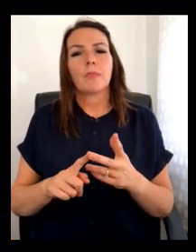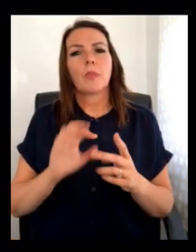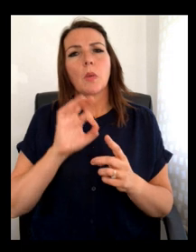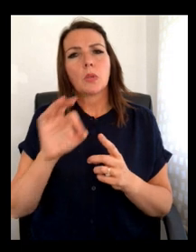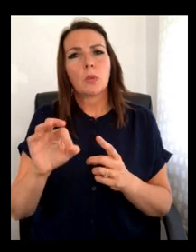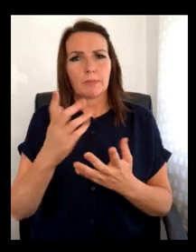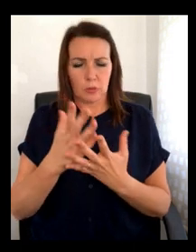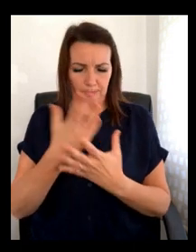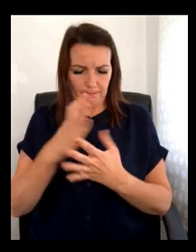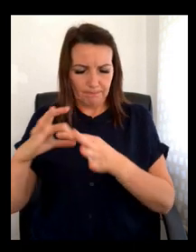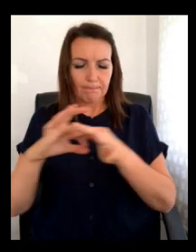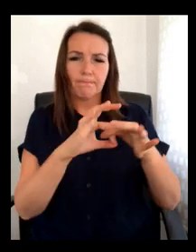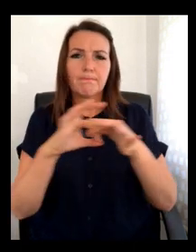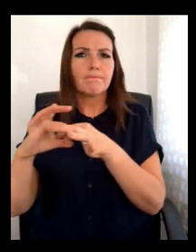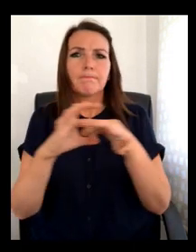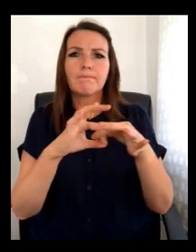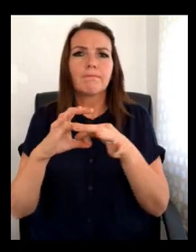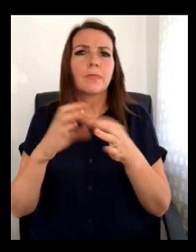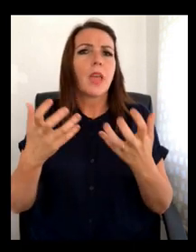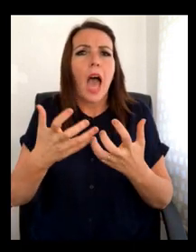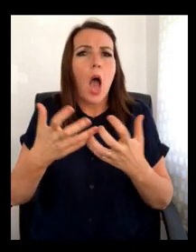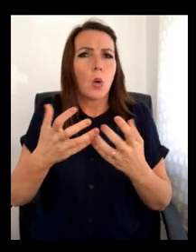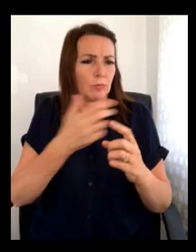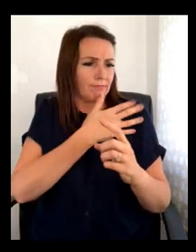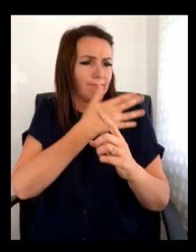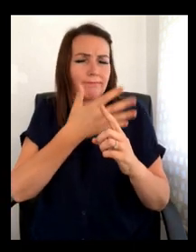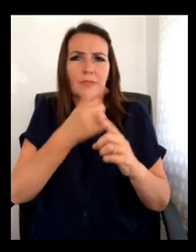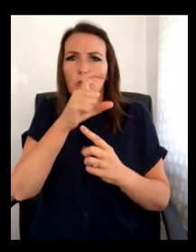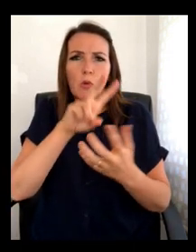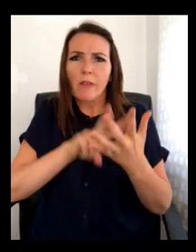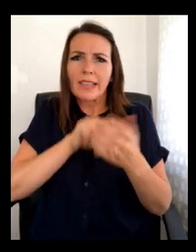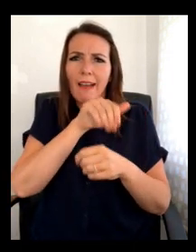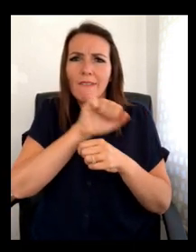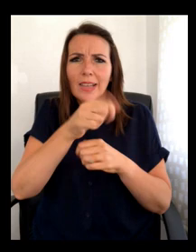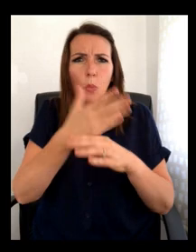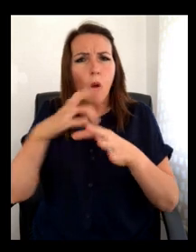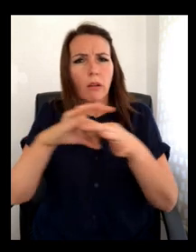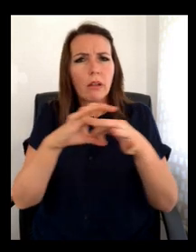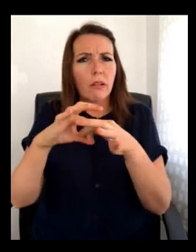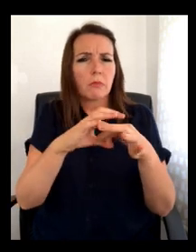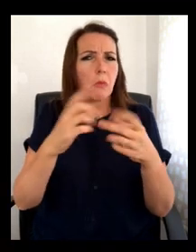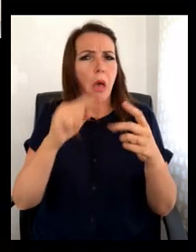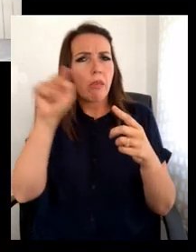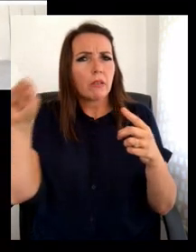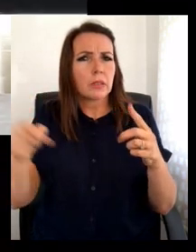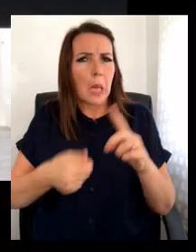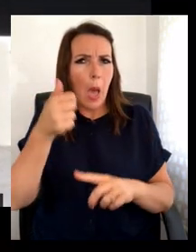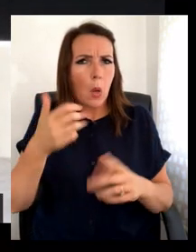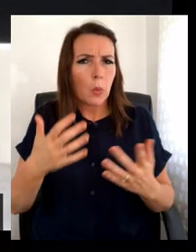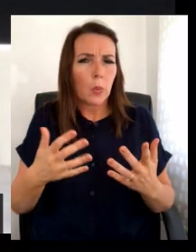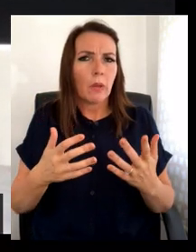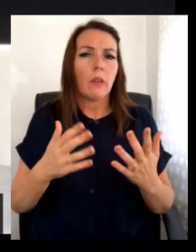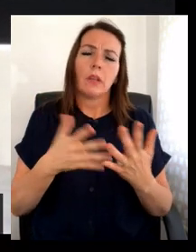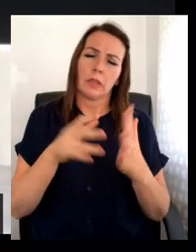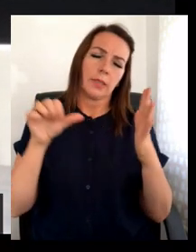what you do been affected by the last few months? Yeah, for sure. So that's obviously been really difficult, because to make one of